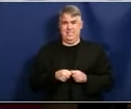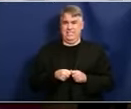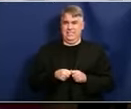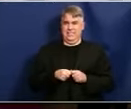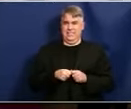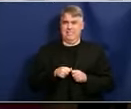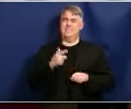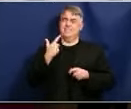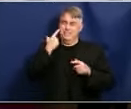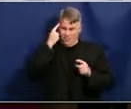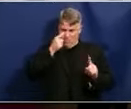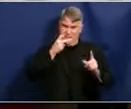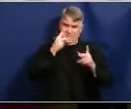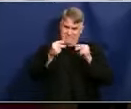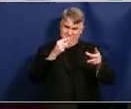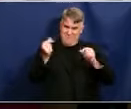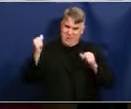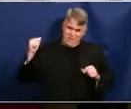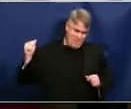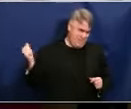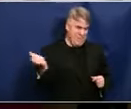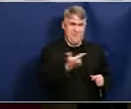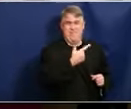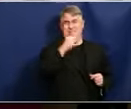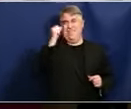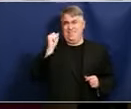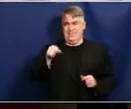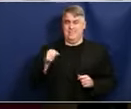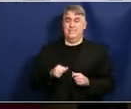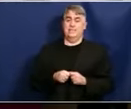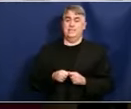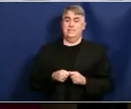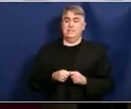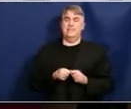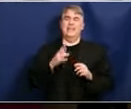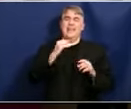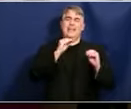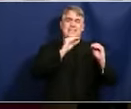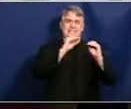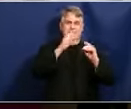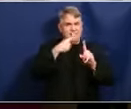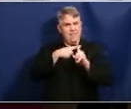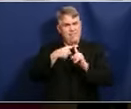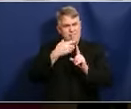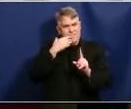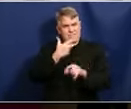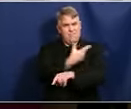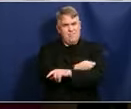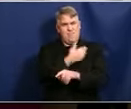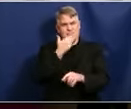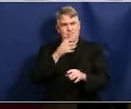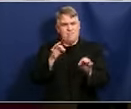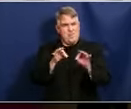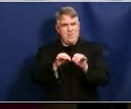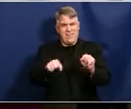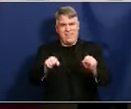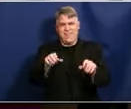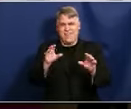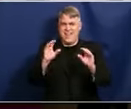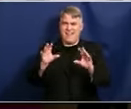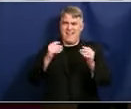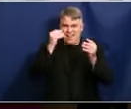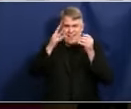but making sure that we get as much information out to our communities. And so helping our neighbors is really important, working